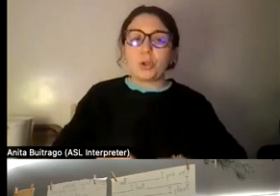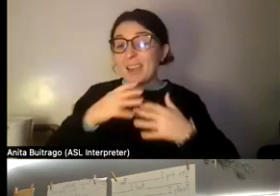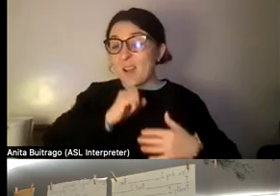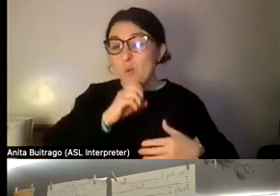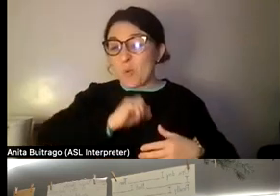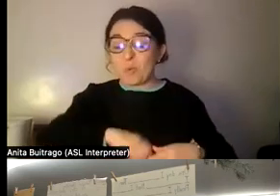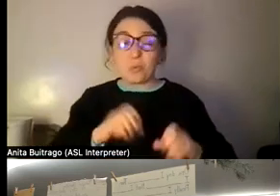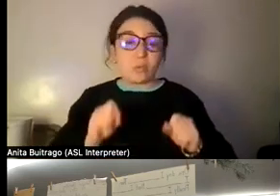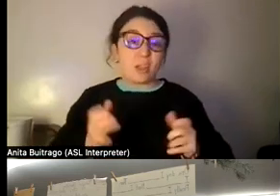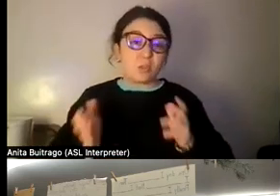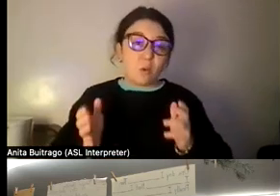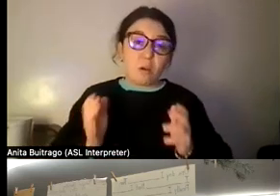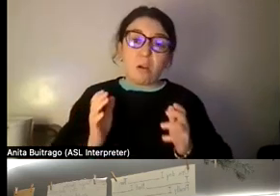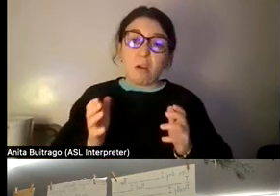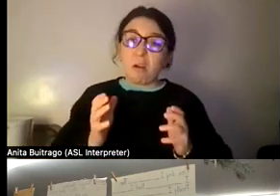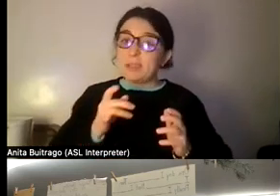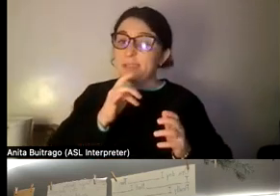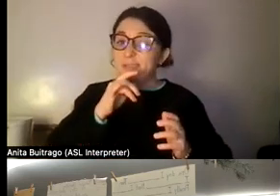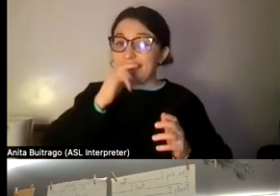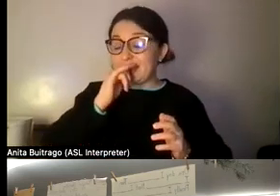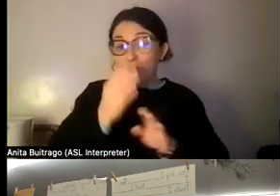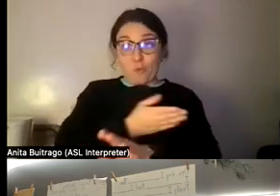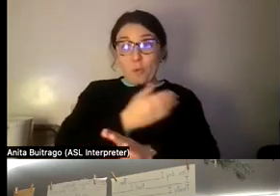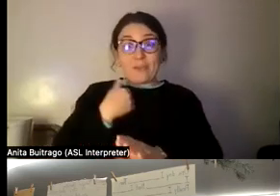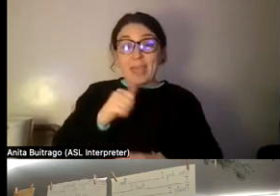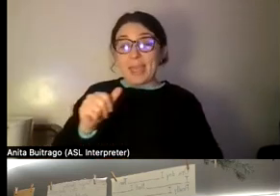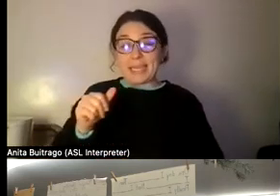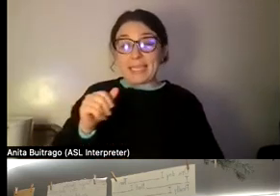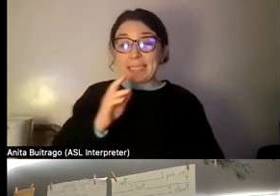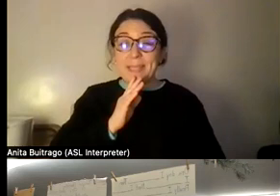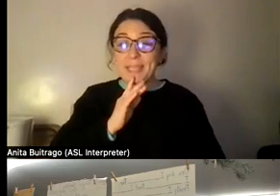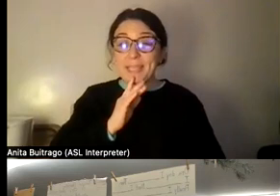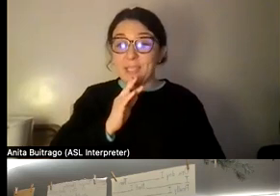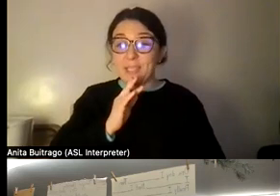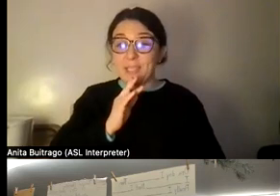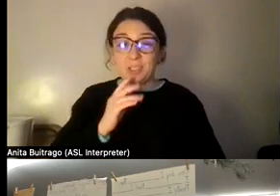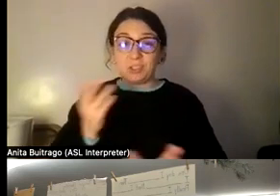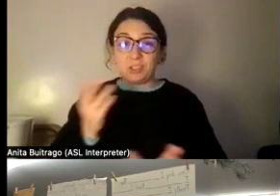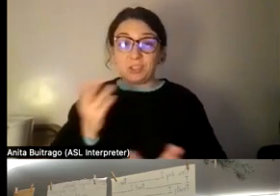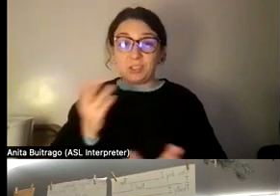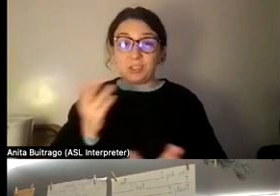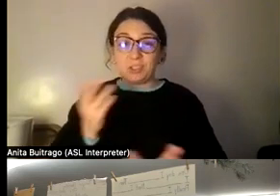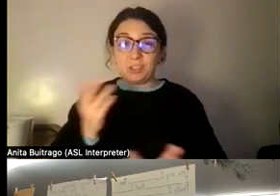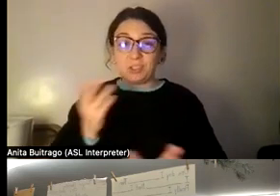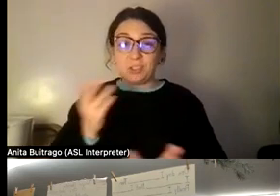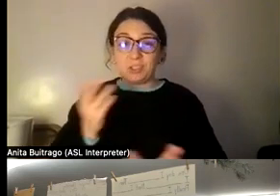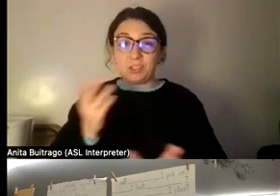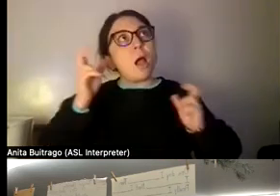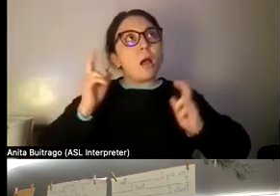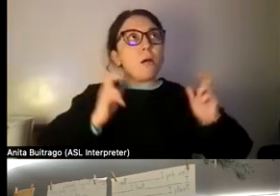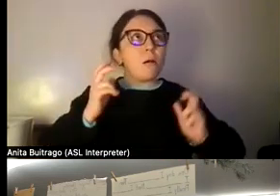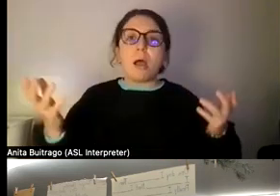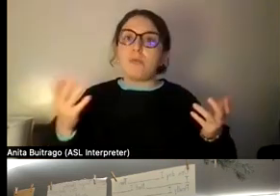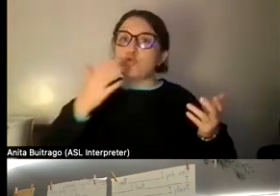kids before they even have speech yet. You can be talking to them and using a lot of rich language that stimulates. So really important thing